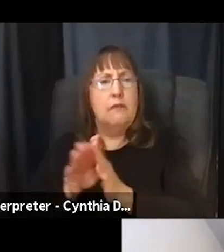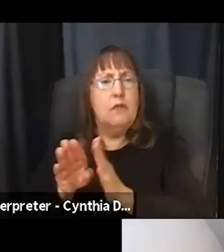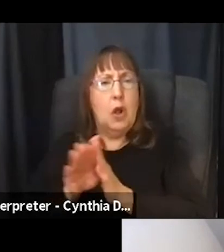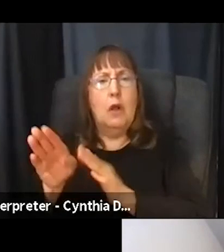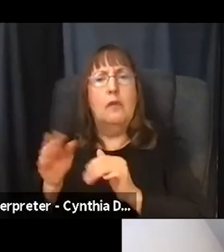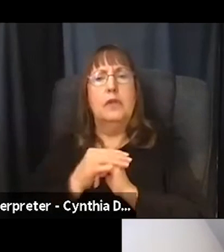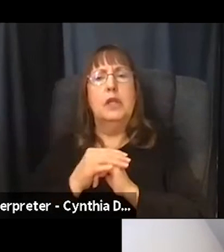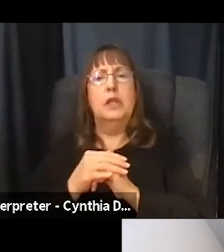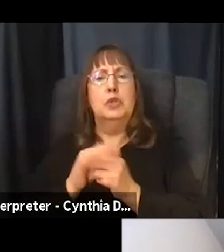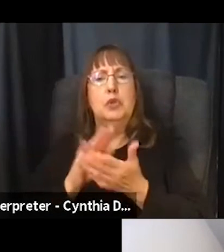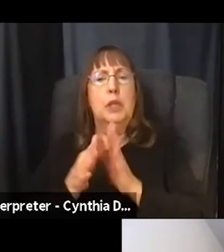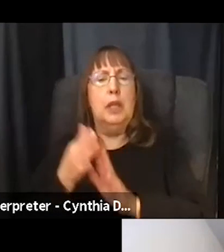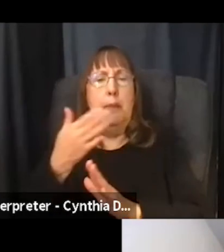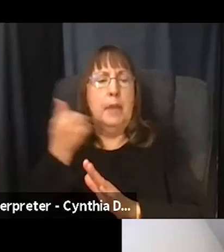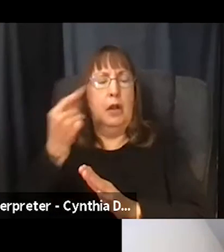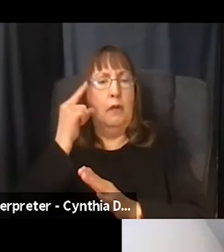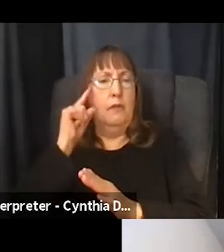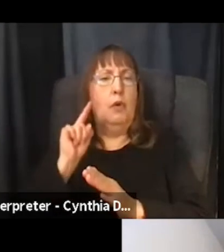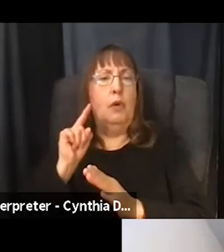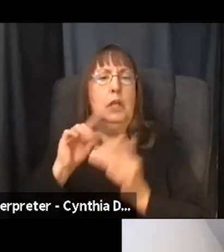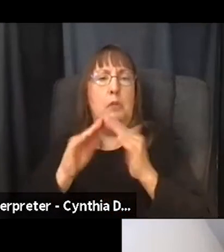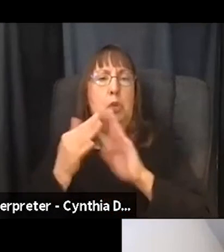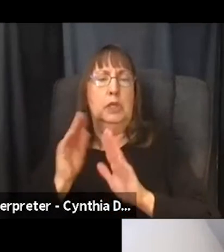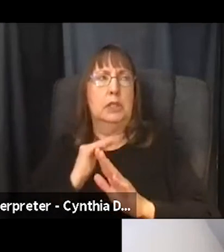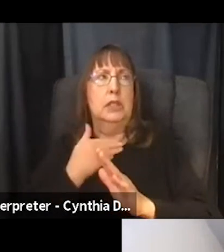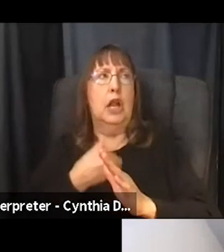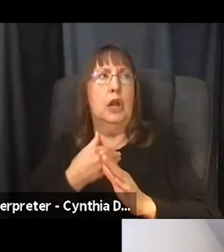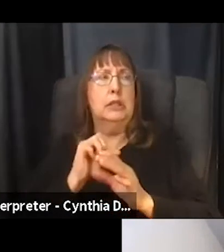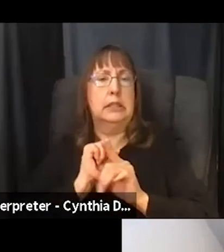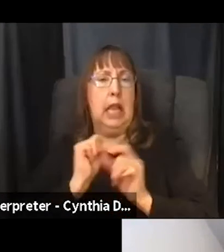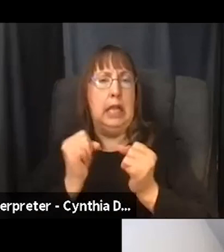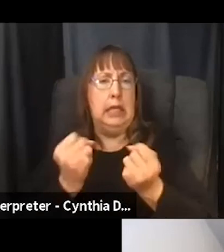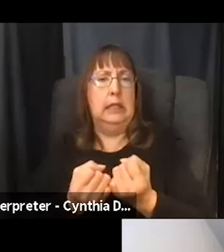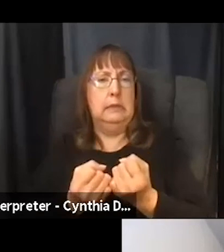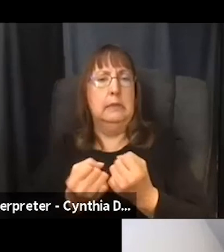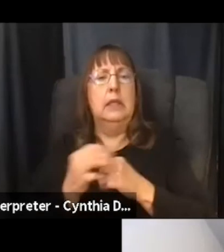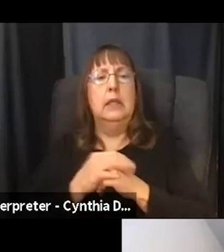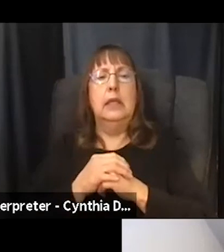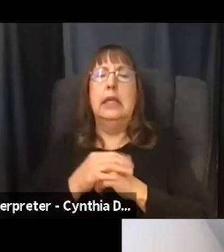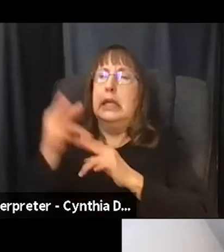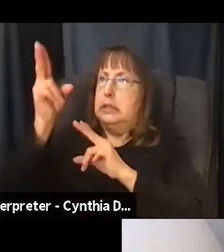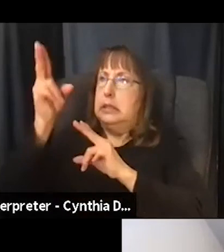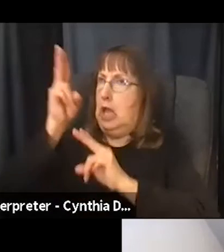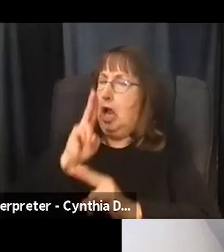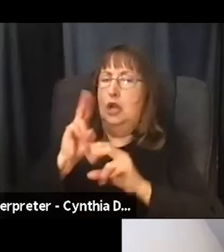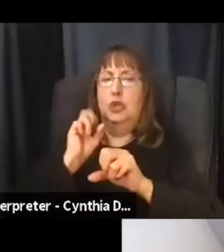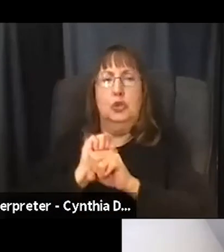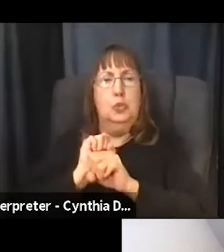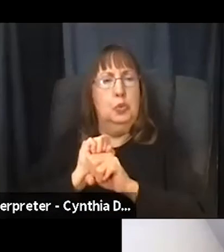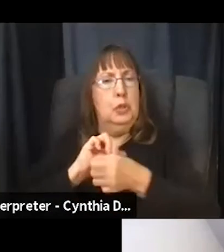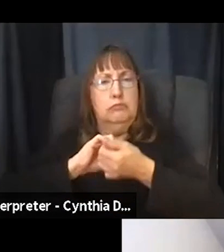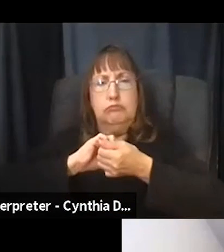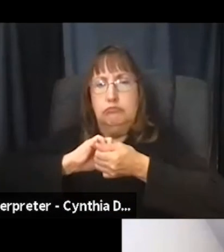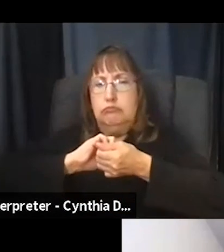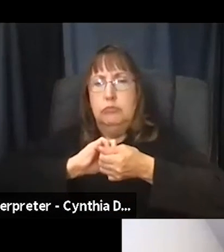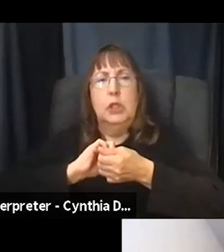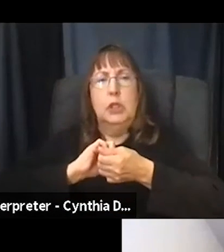better for our communities and society. So it's an honor and privilege to work alongside all of you each and every